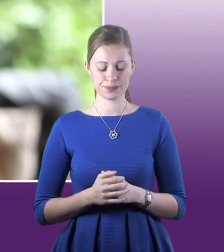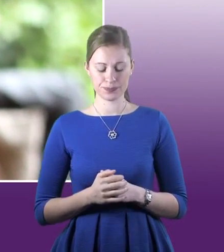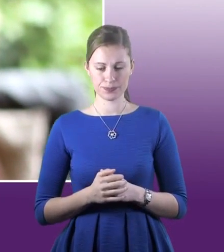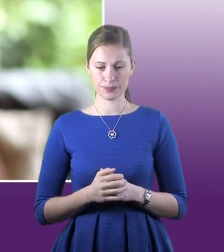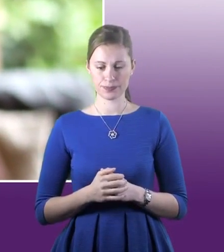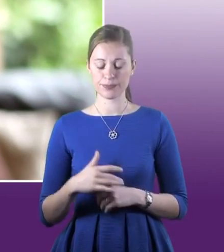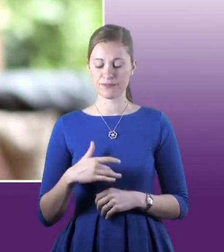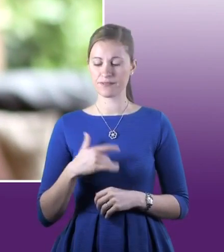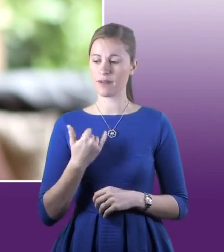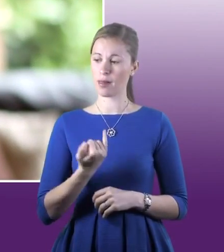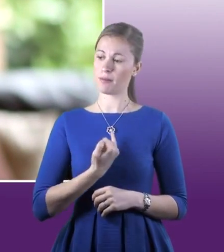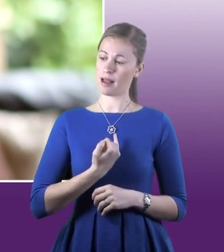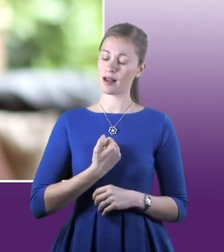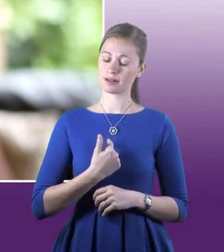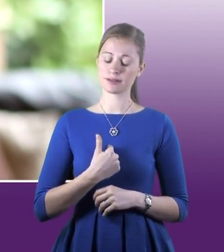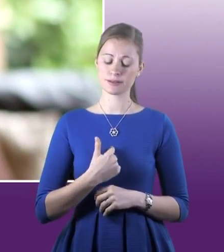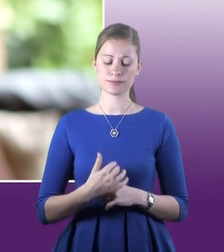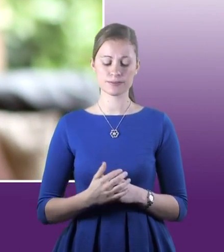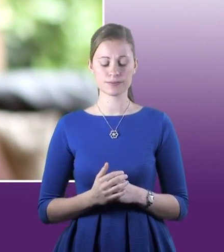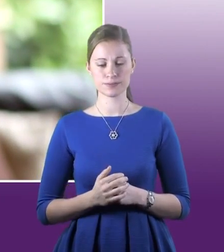I felt bad about that.